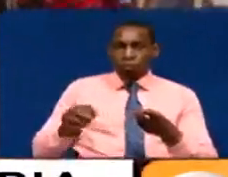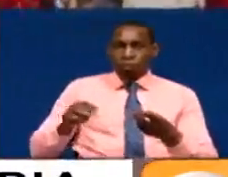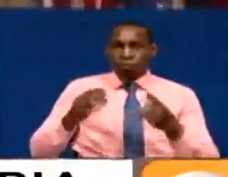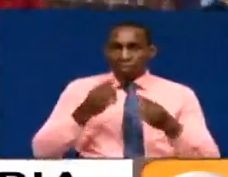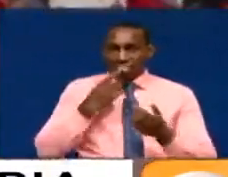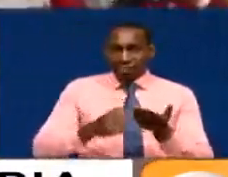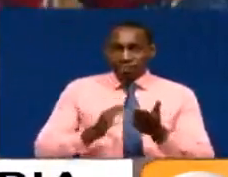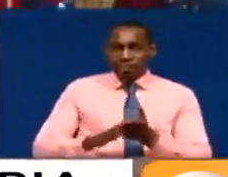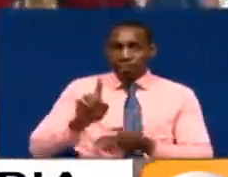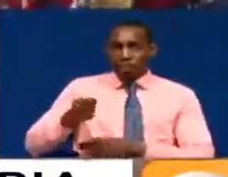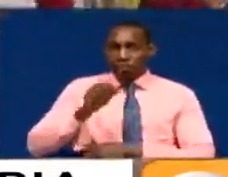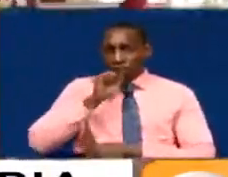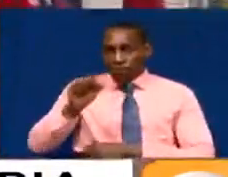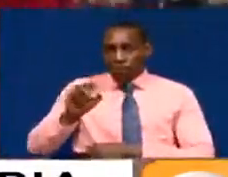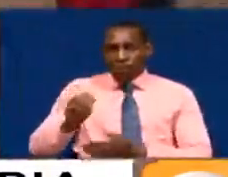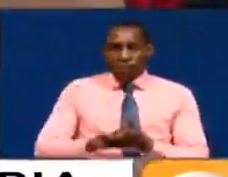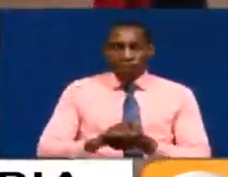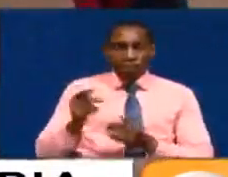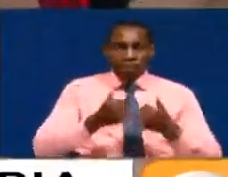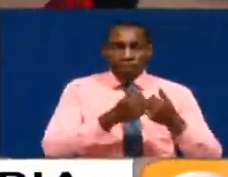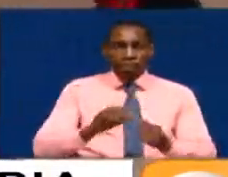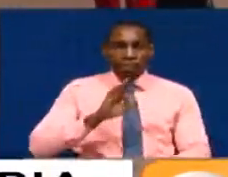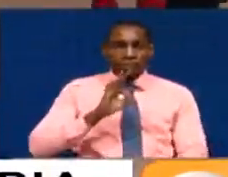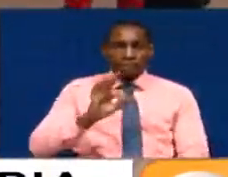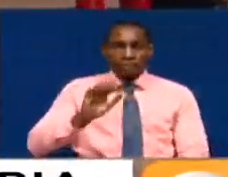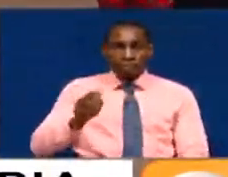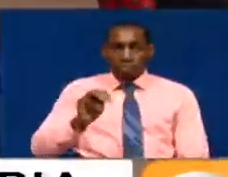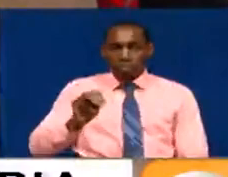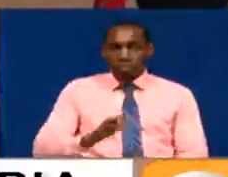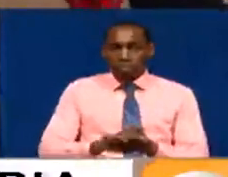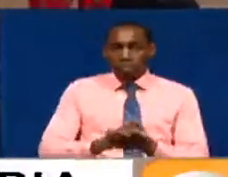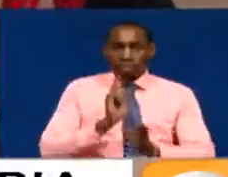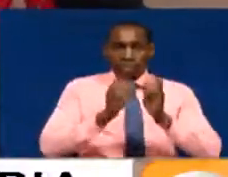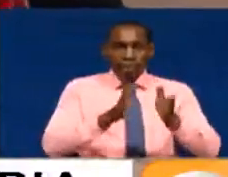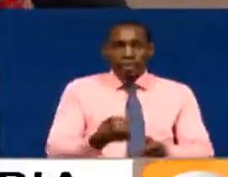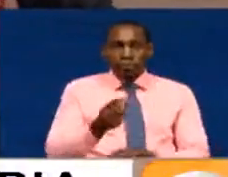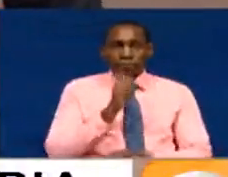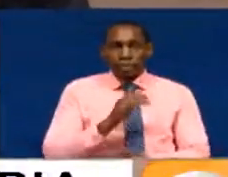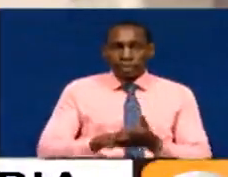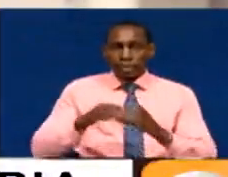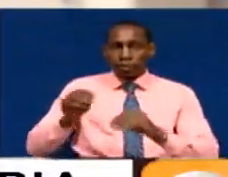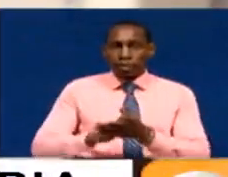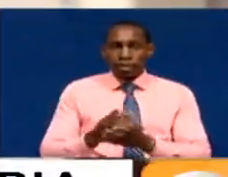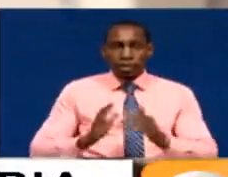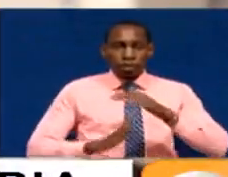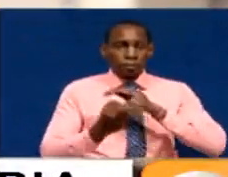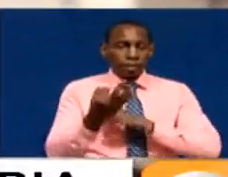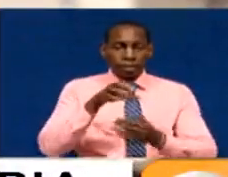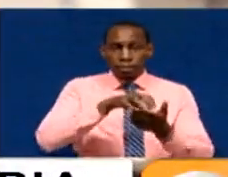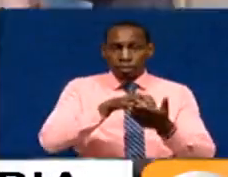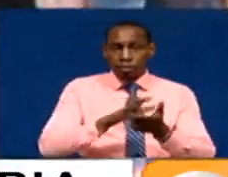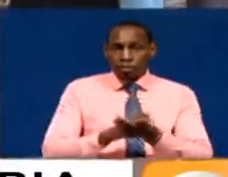1500 meters. Kenya struggled in the men's 3000 meters with Daniel Simiu and Jacob Kirop finishing outside the podium